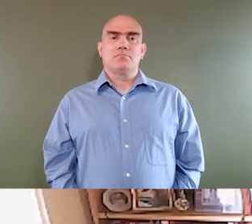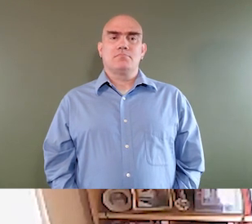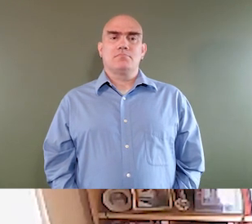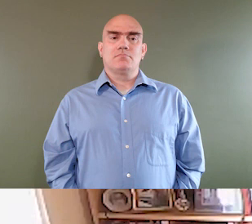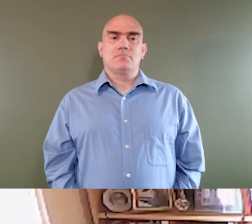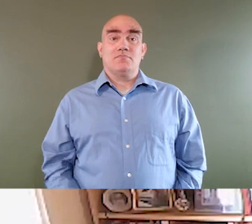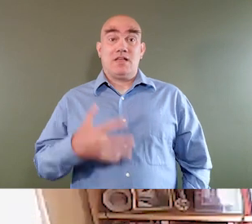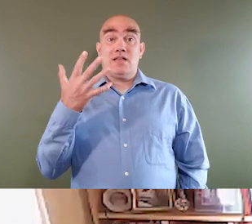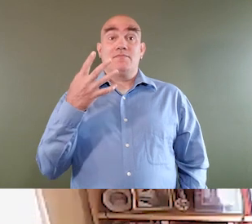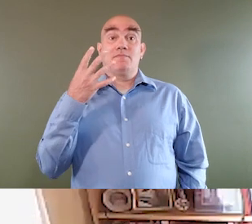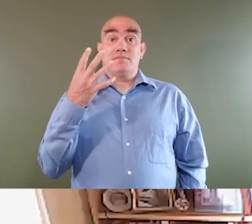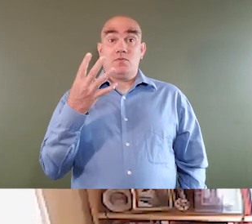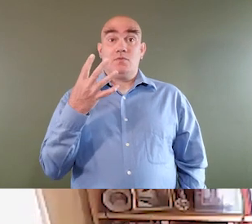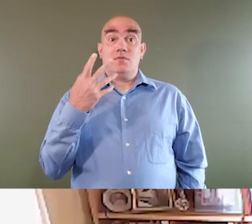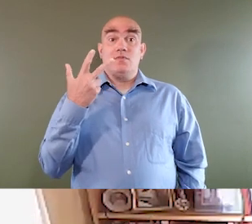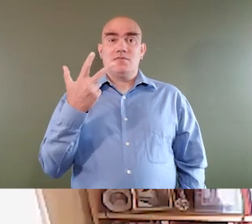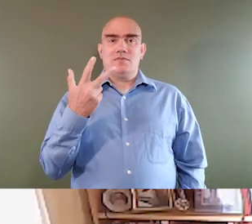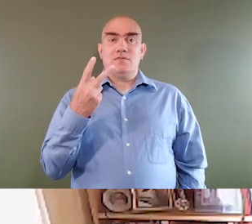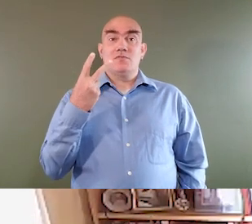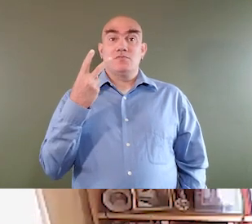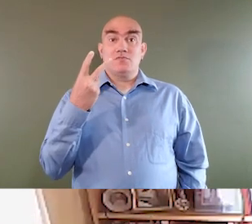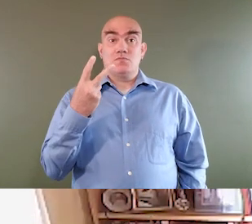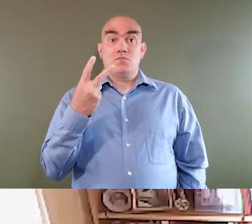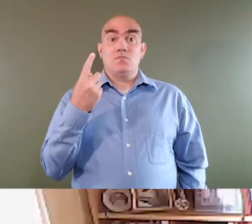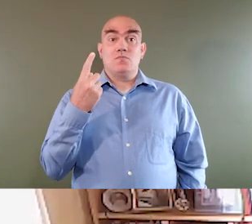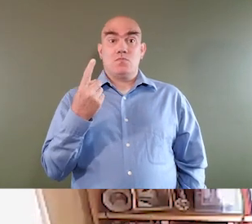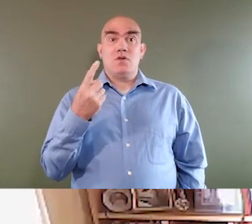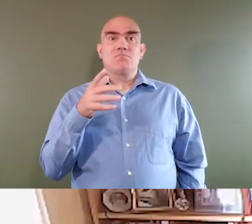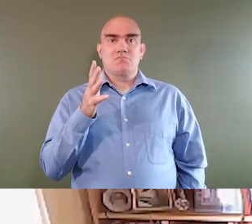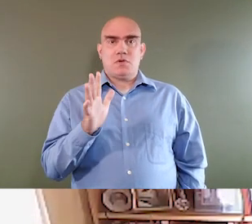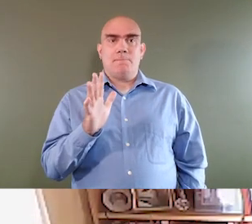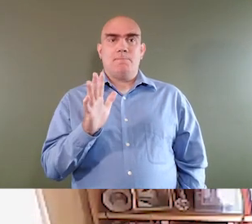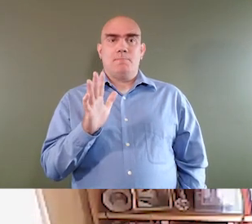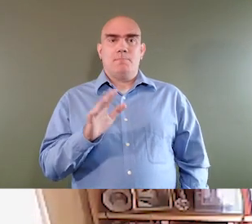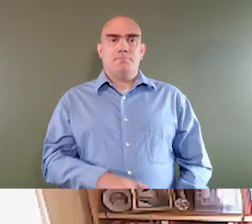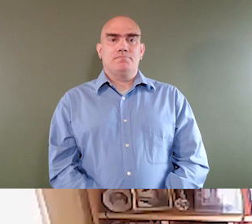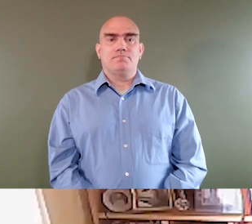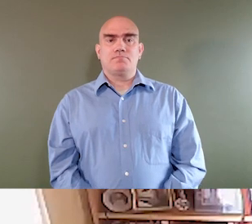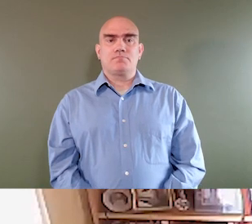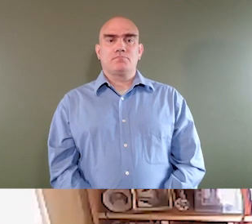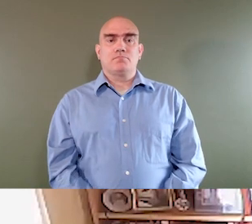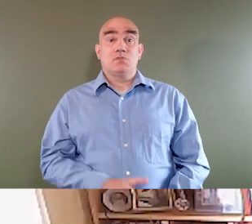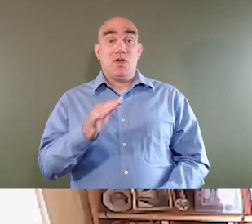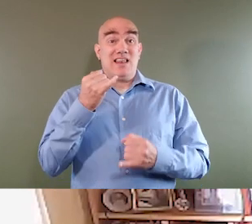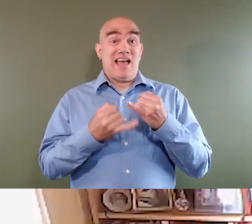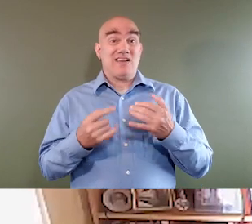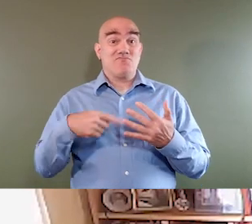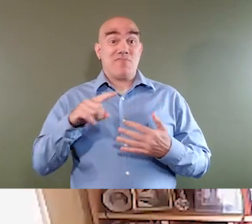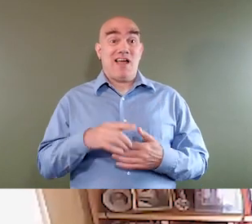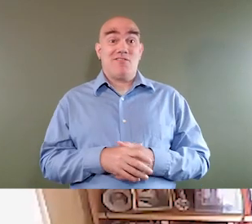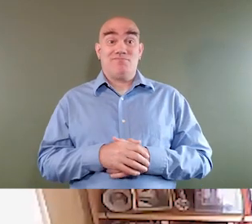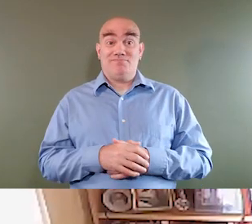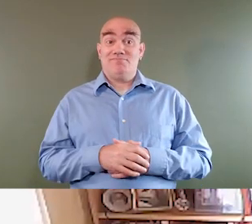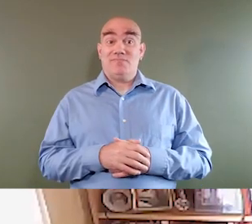Five, 4, 3, 2, 1, and stop. This is your last round. Last